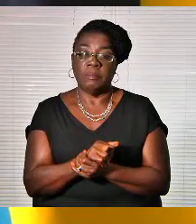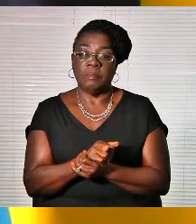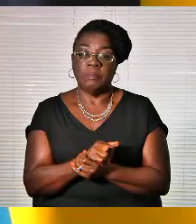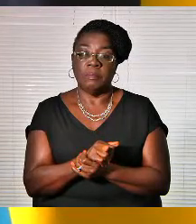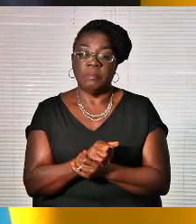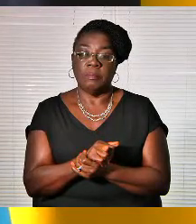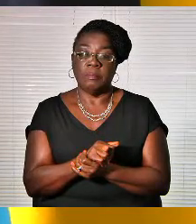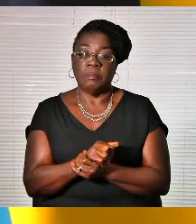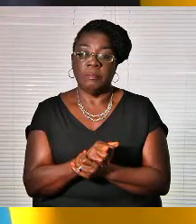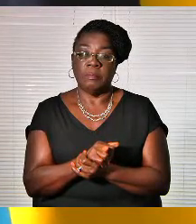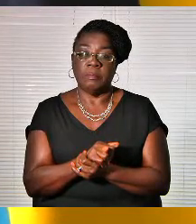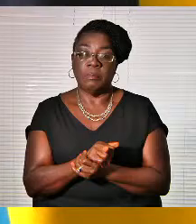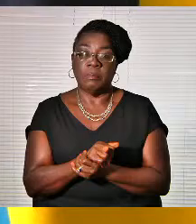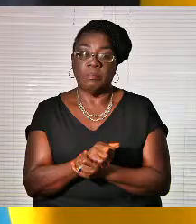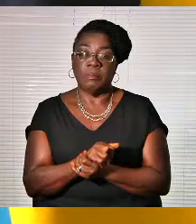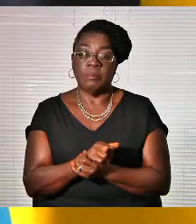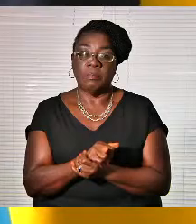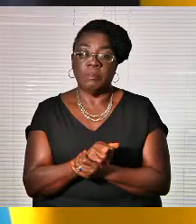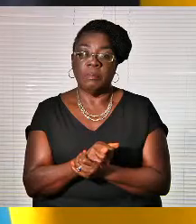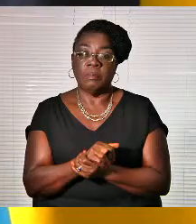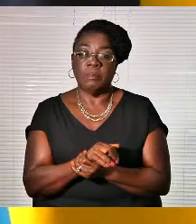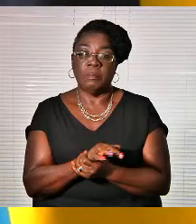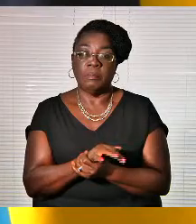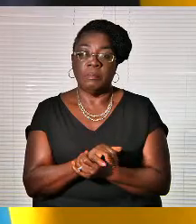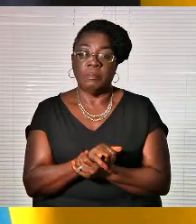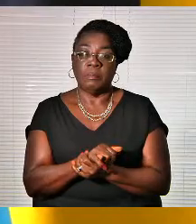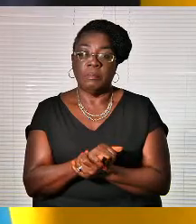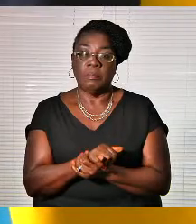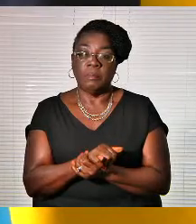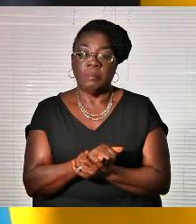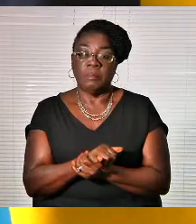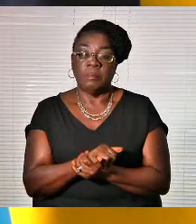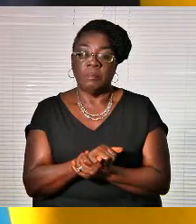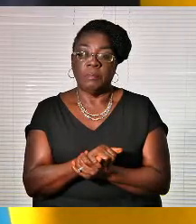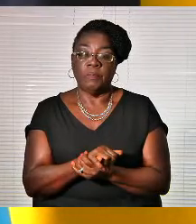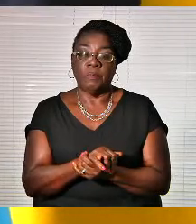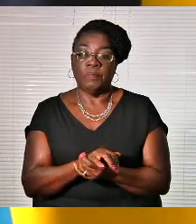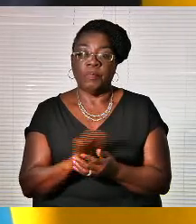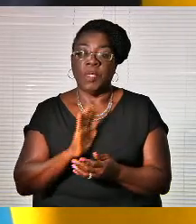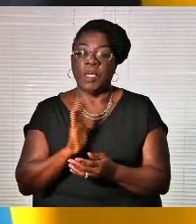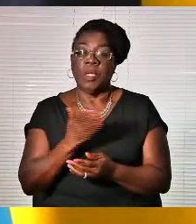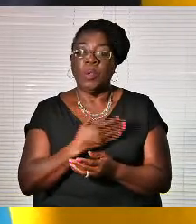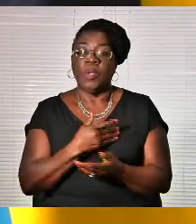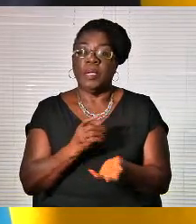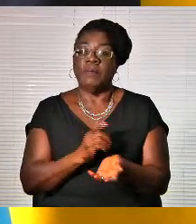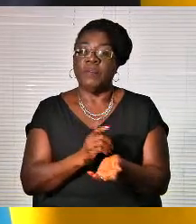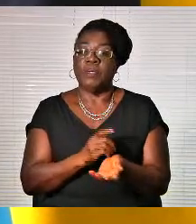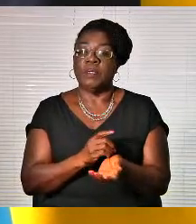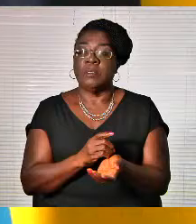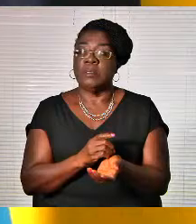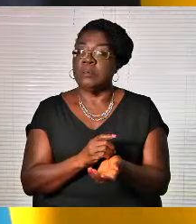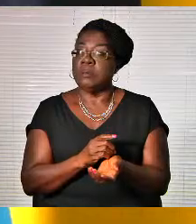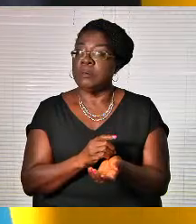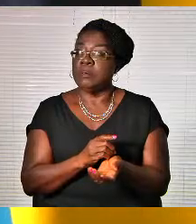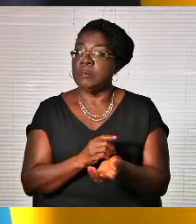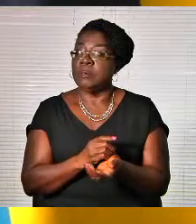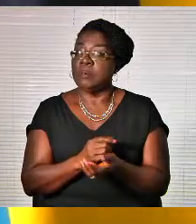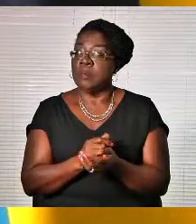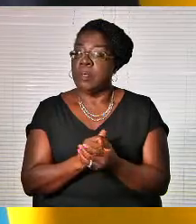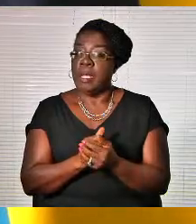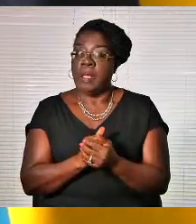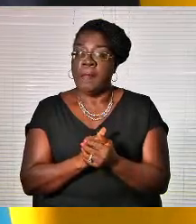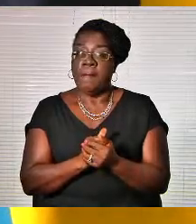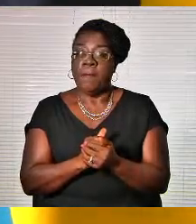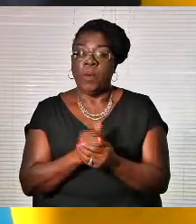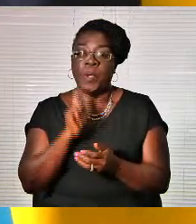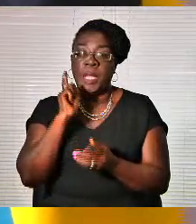Well, both really, but I guess take the first one regarding the doctors. Okay, we have Dr. Caroline Burnett here,